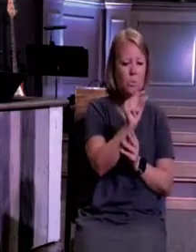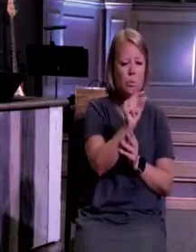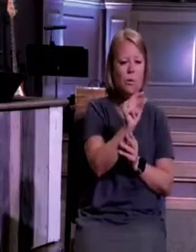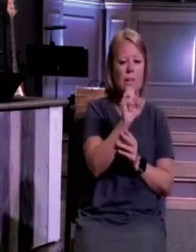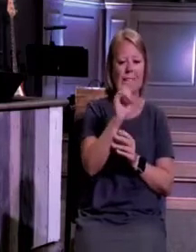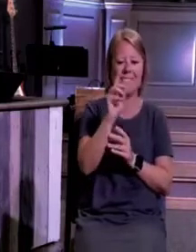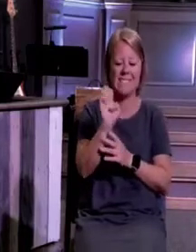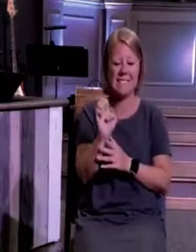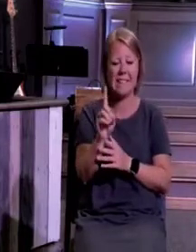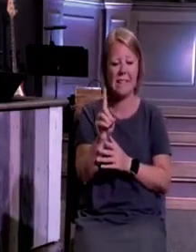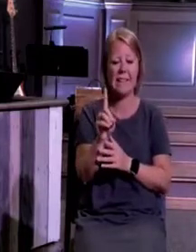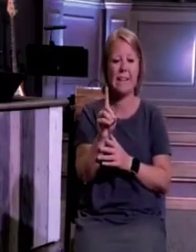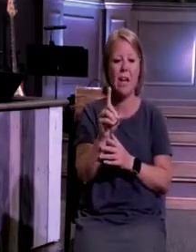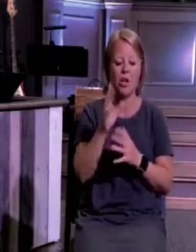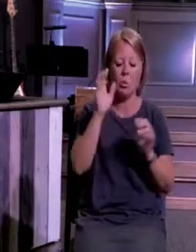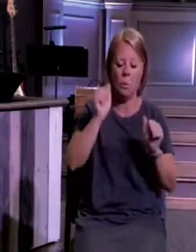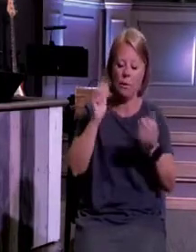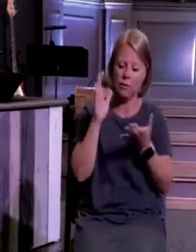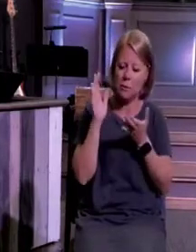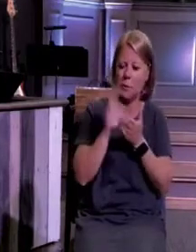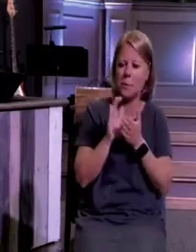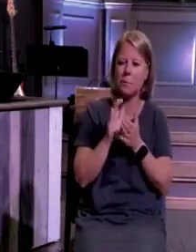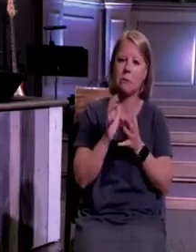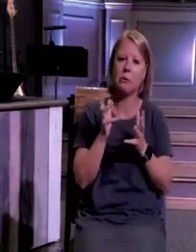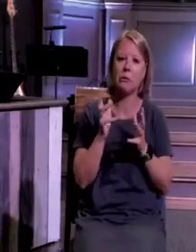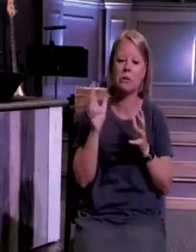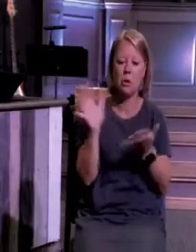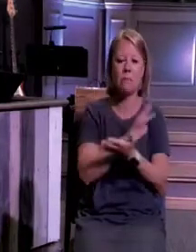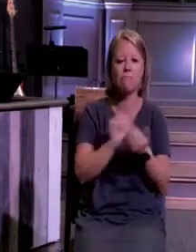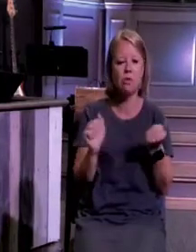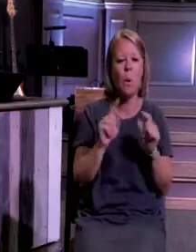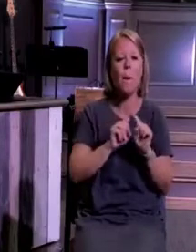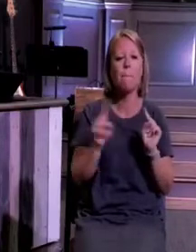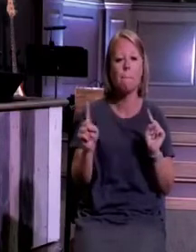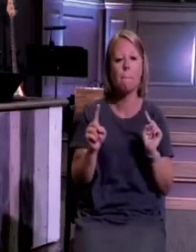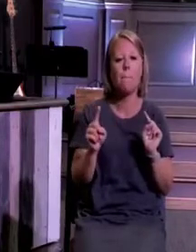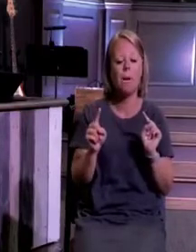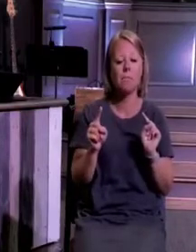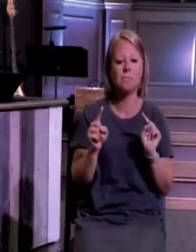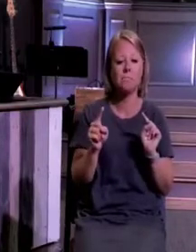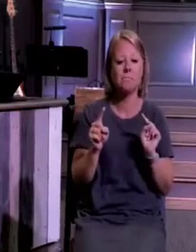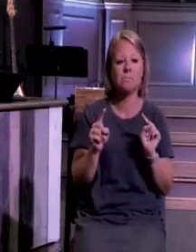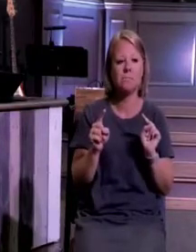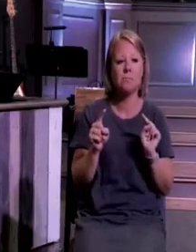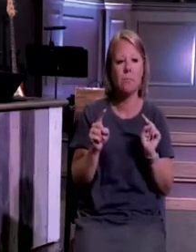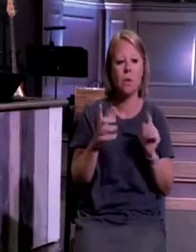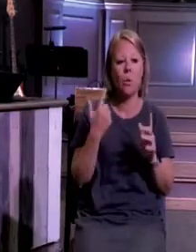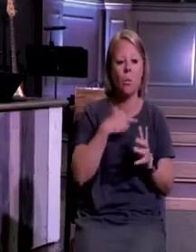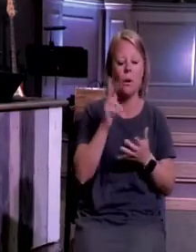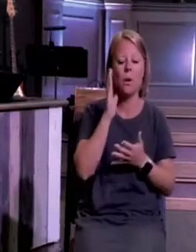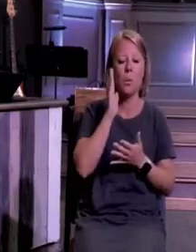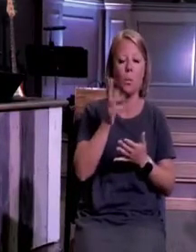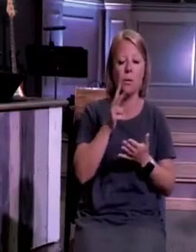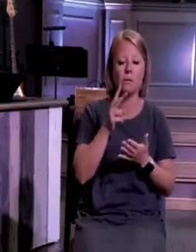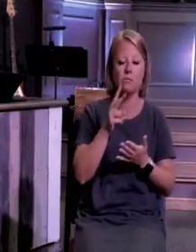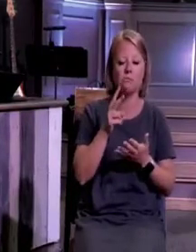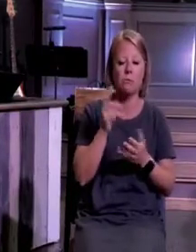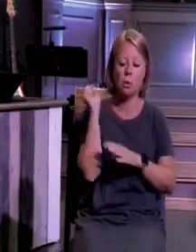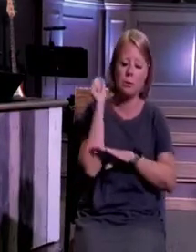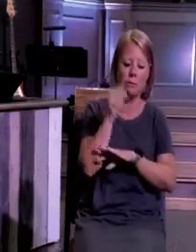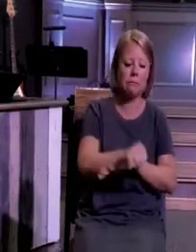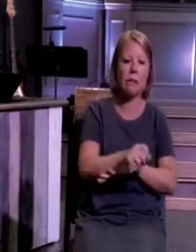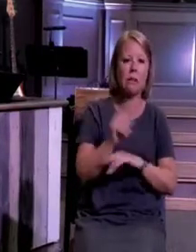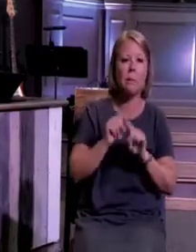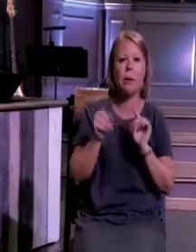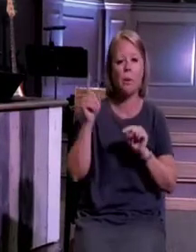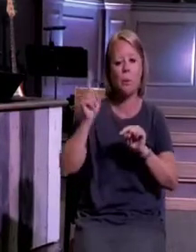may try to squash us down, the real church will rise like a mighty giant out of the ashes of this world. You will not